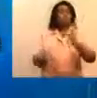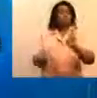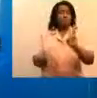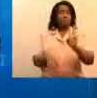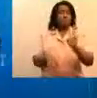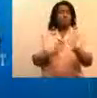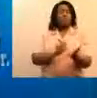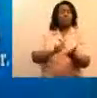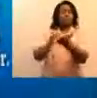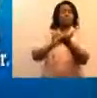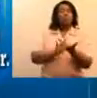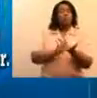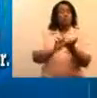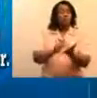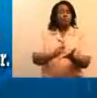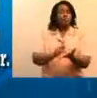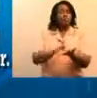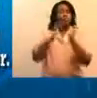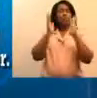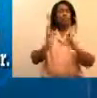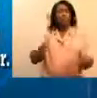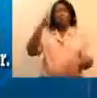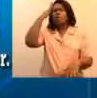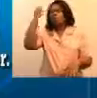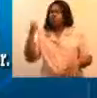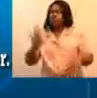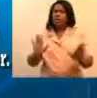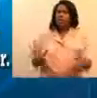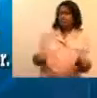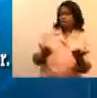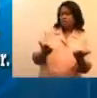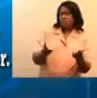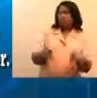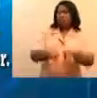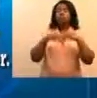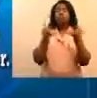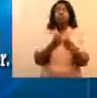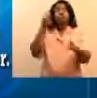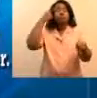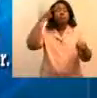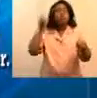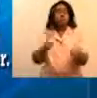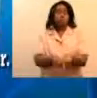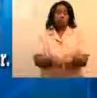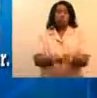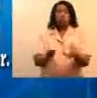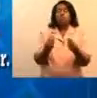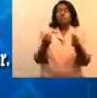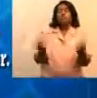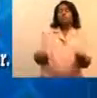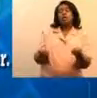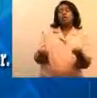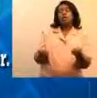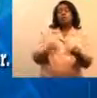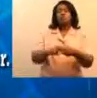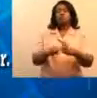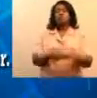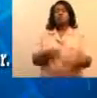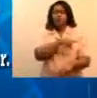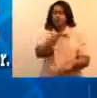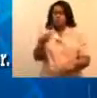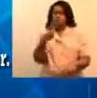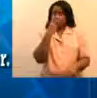possible. The mediator is there to assist the parties in arriving at a mutually